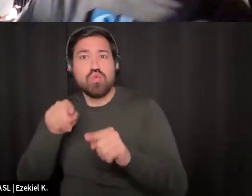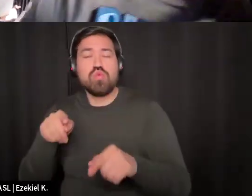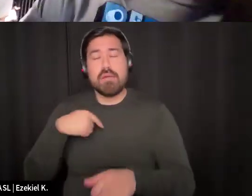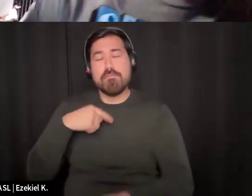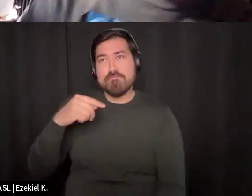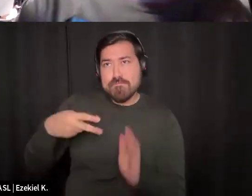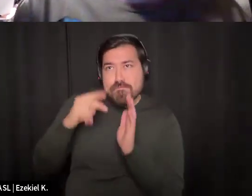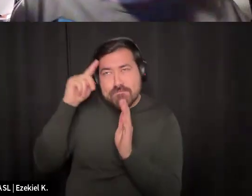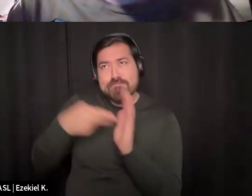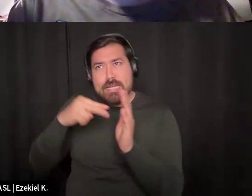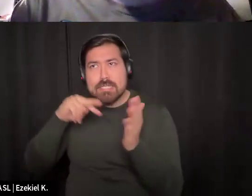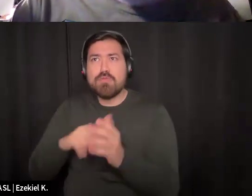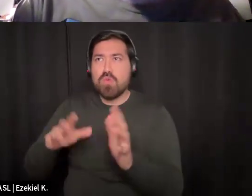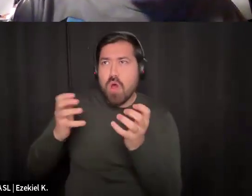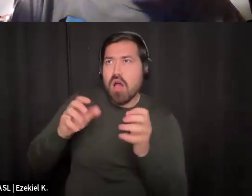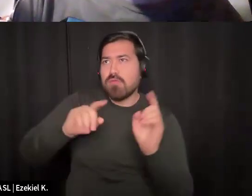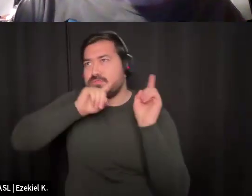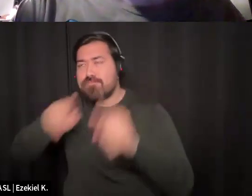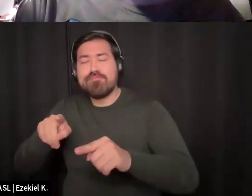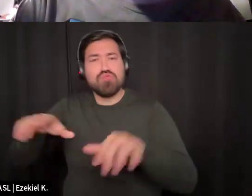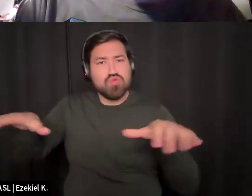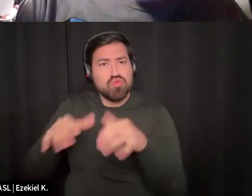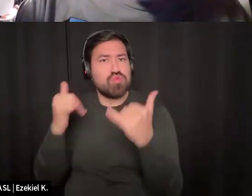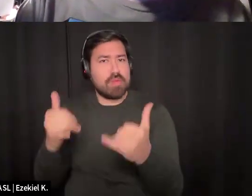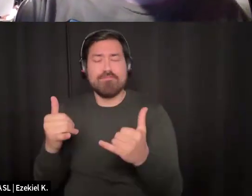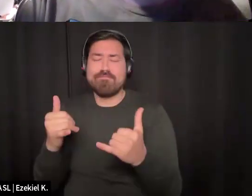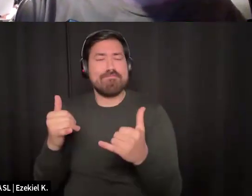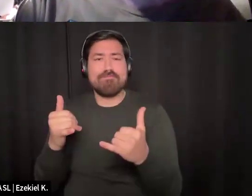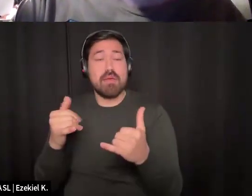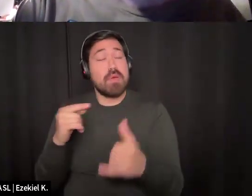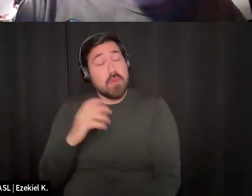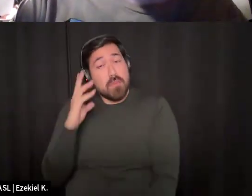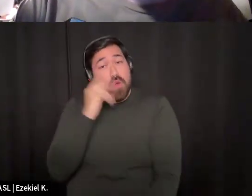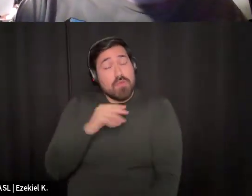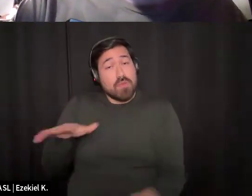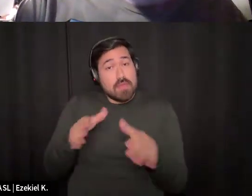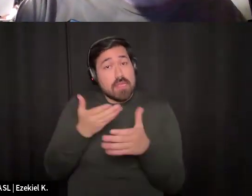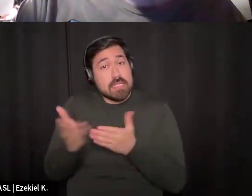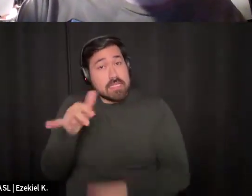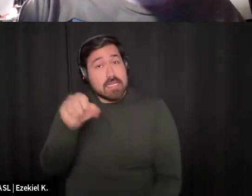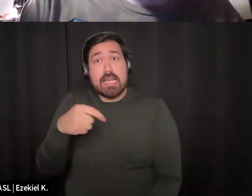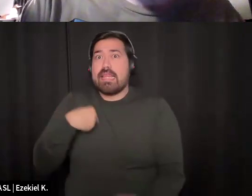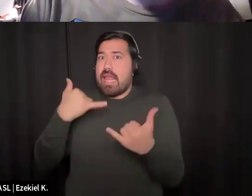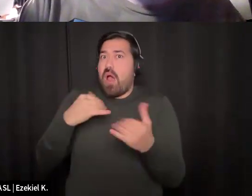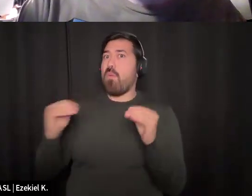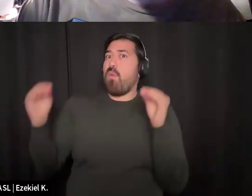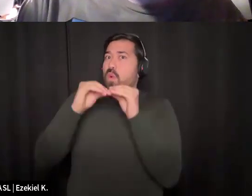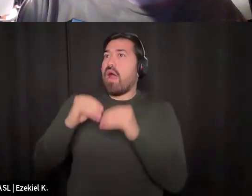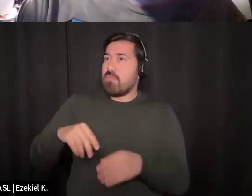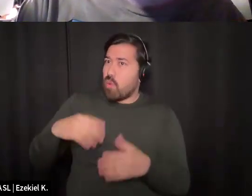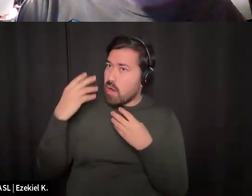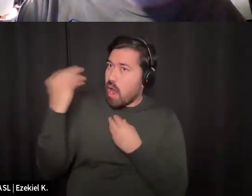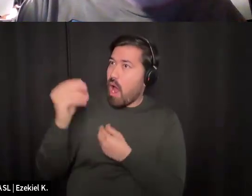to go and mindful bird today. And I think that's a beautiful thing. And I do try to do that more nowadays, where I